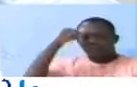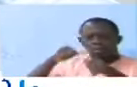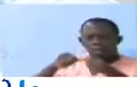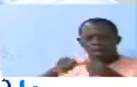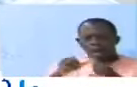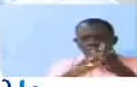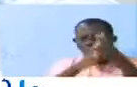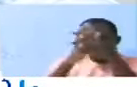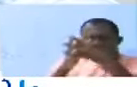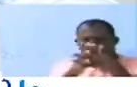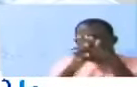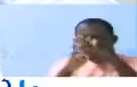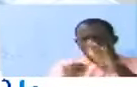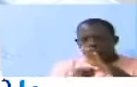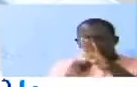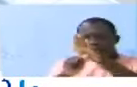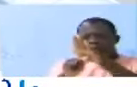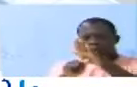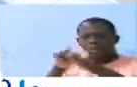1995.